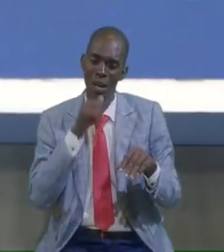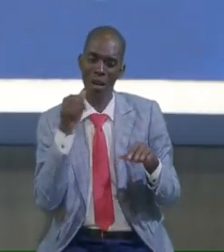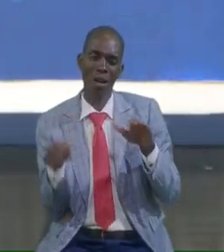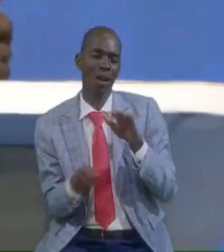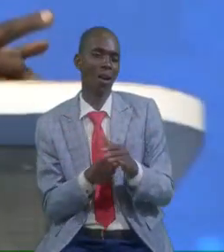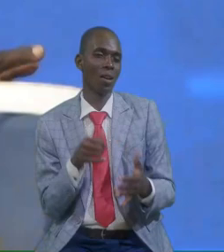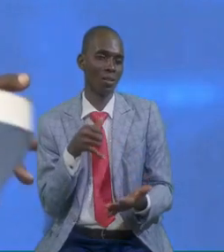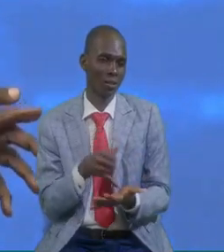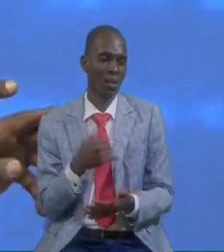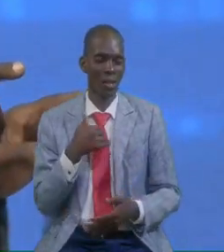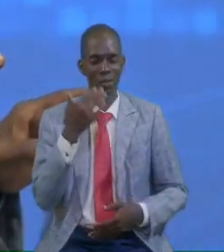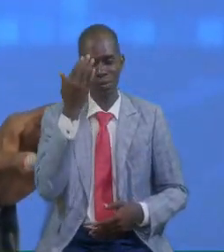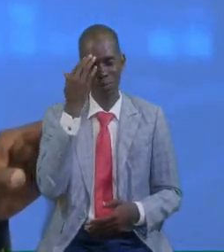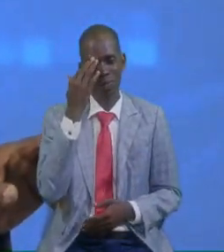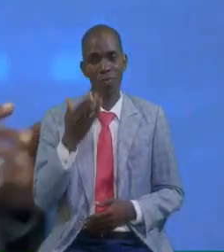is only